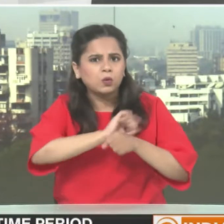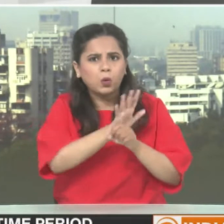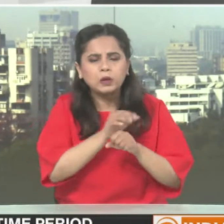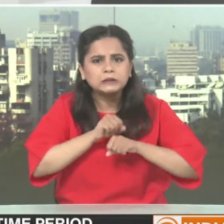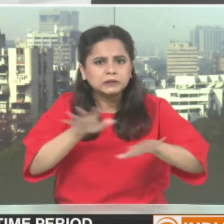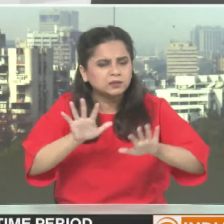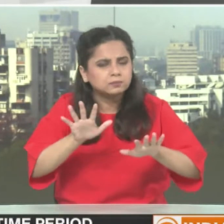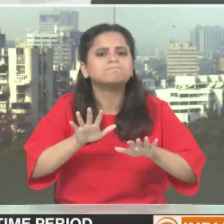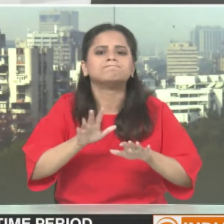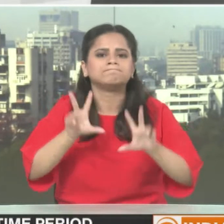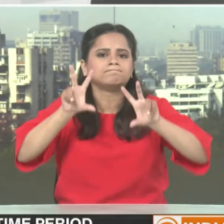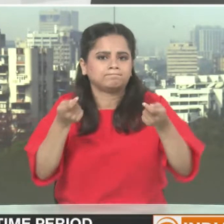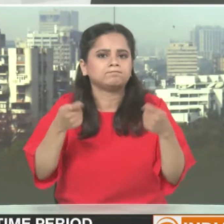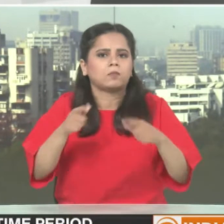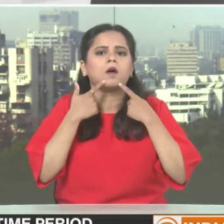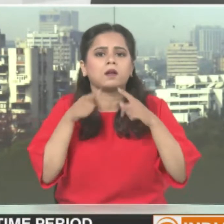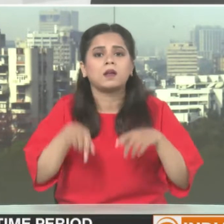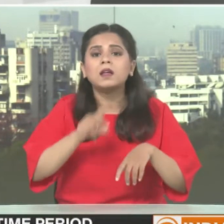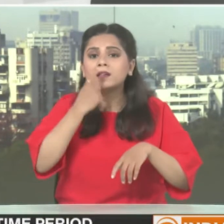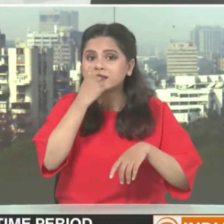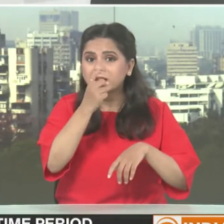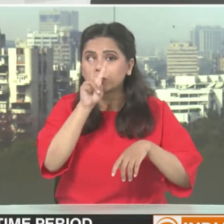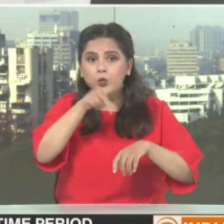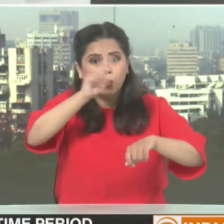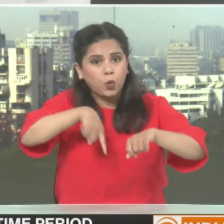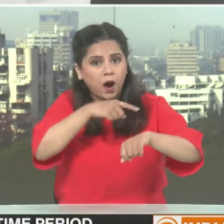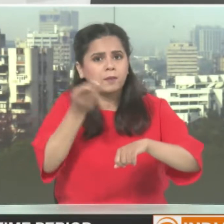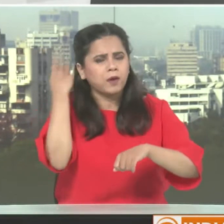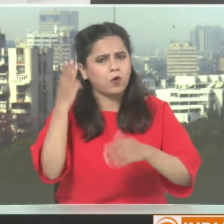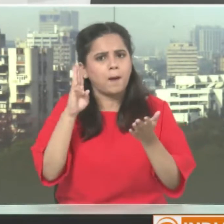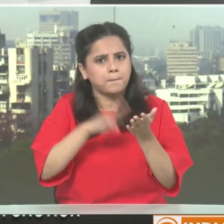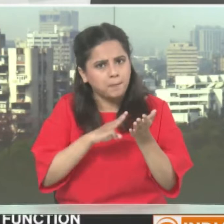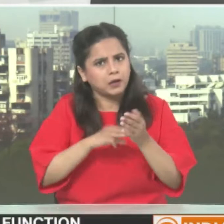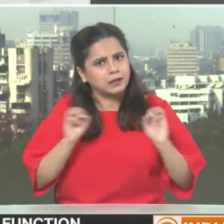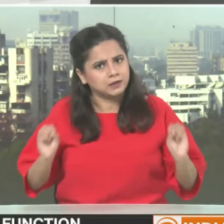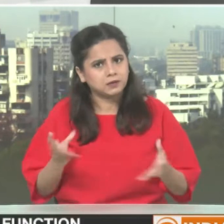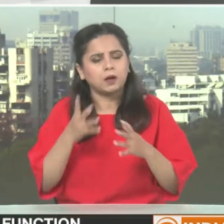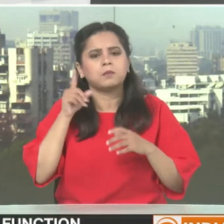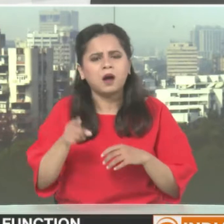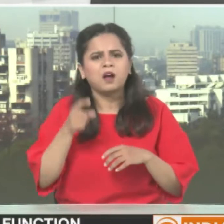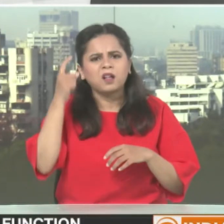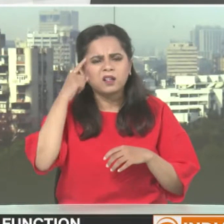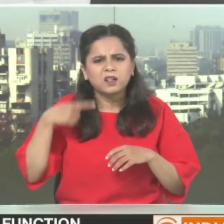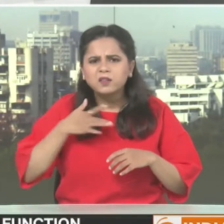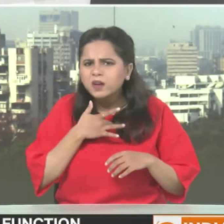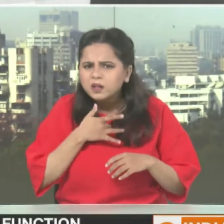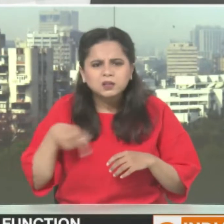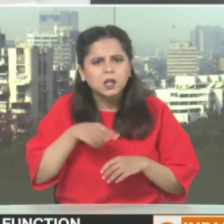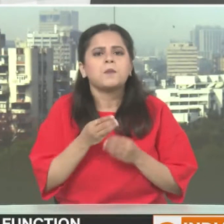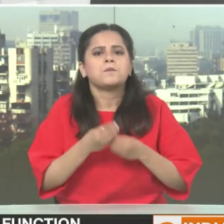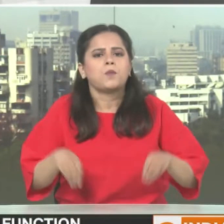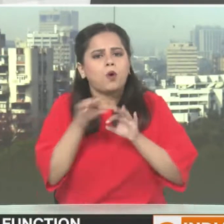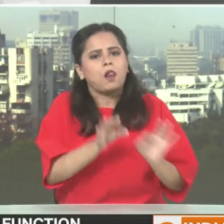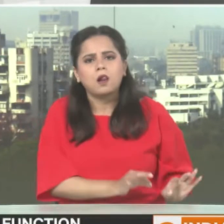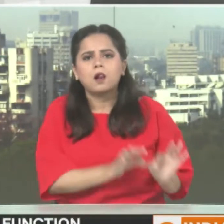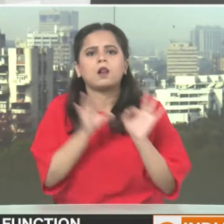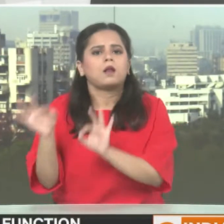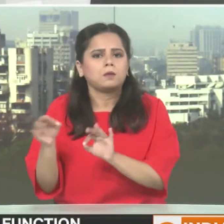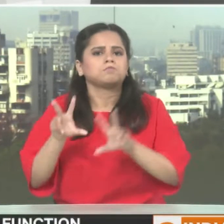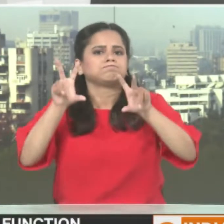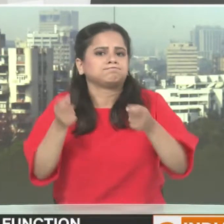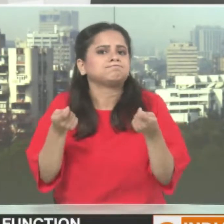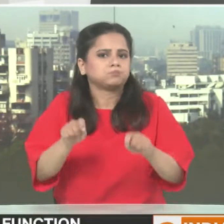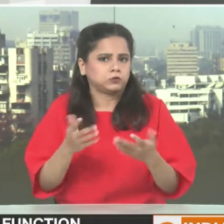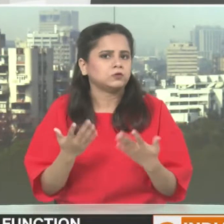situation. 72-hour lockdown was imposed on Monday, but as situation demands, the lockdown has been further